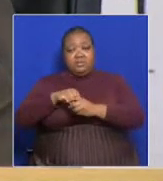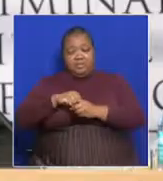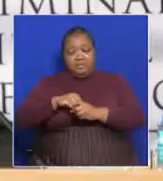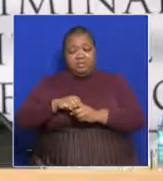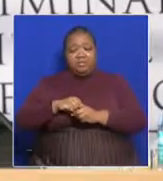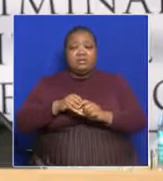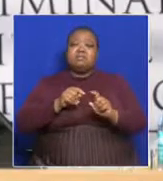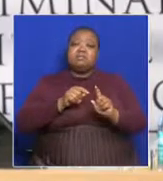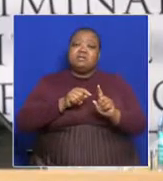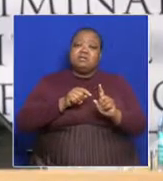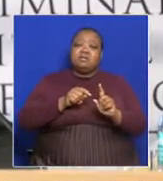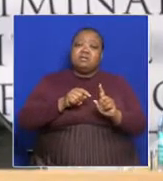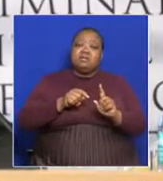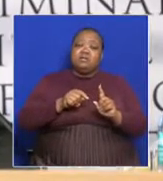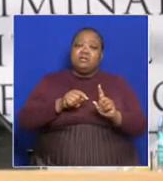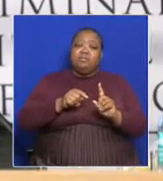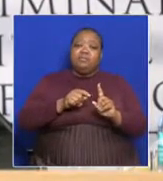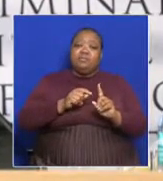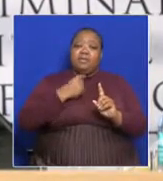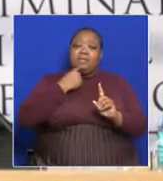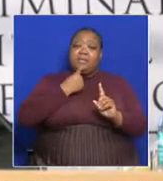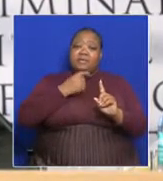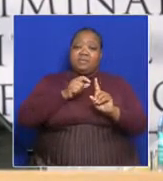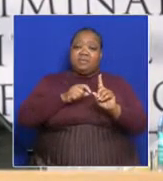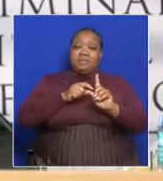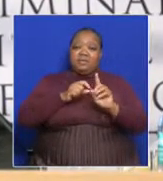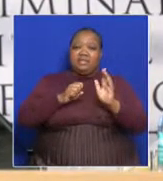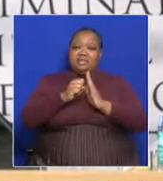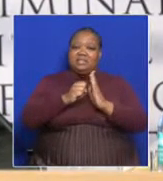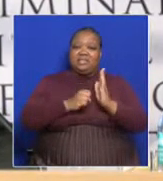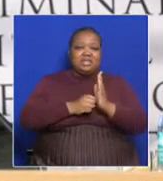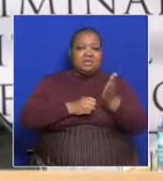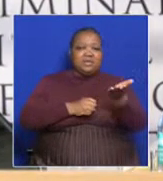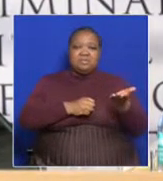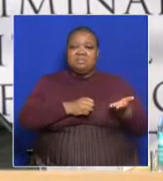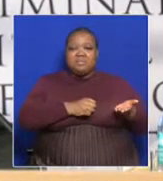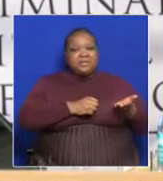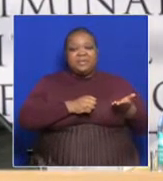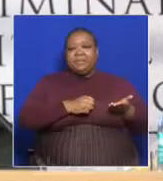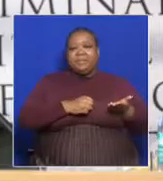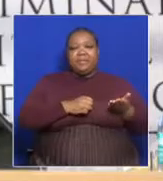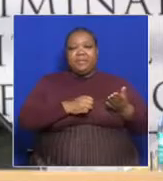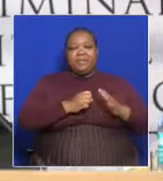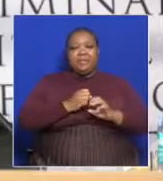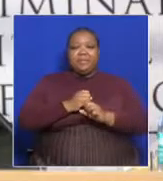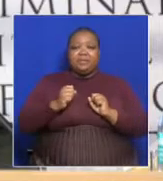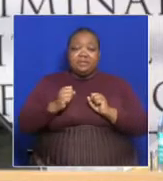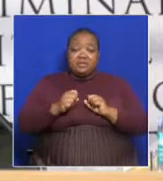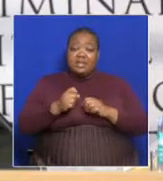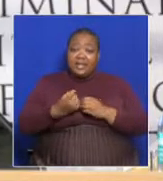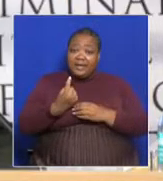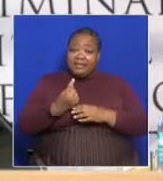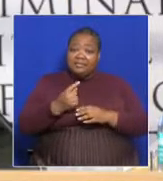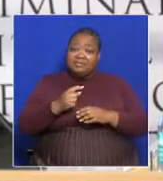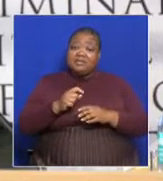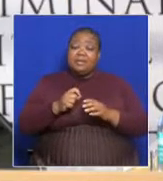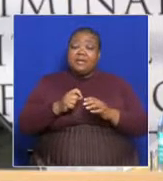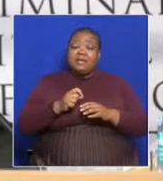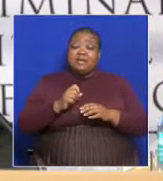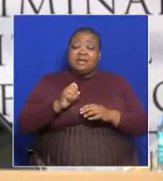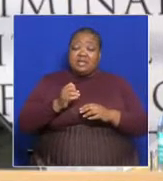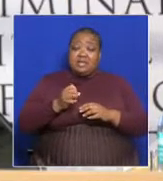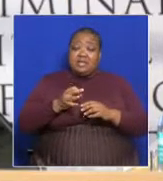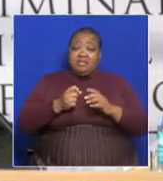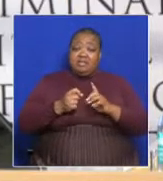that is one person you never took a statement from. If this happened, and if he was